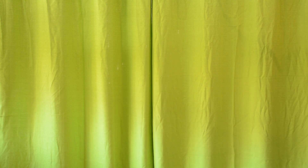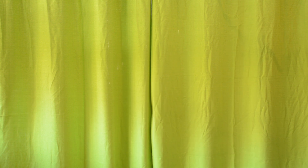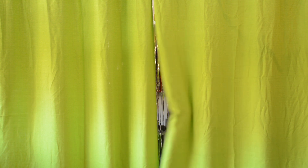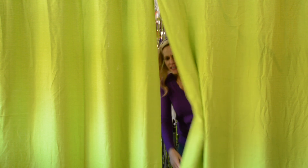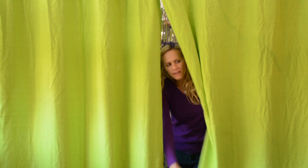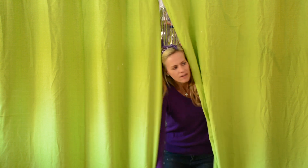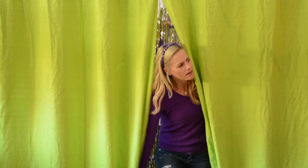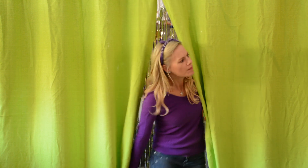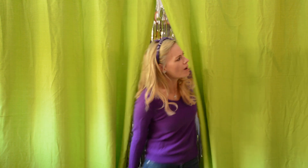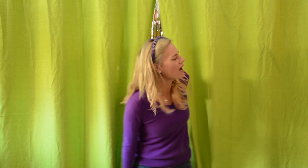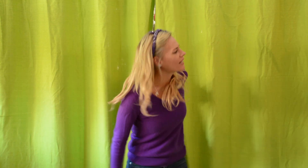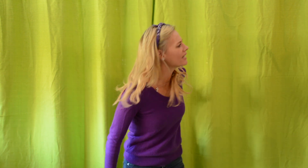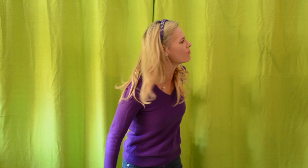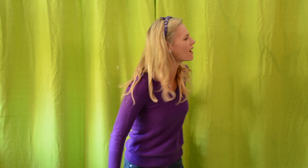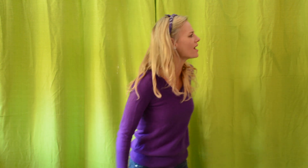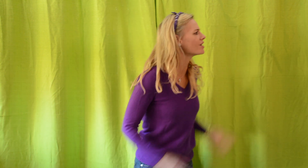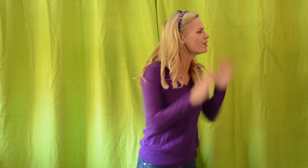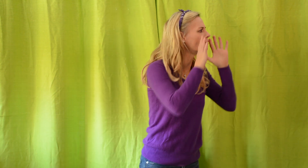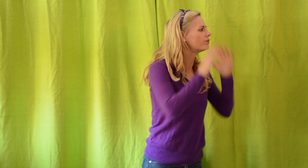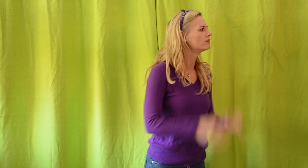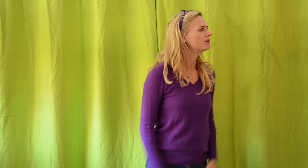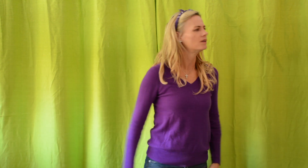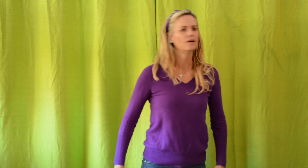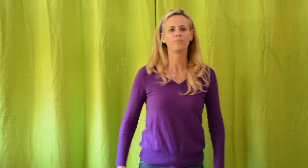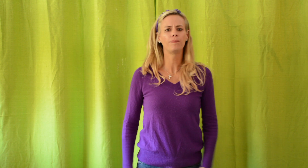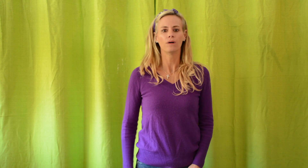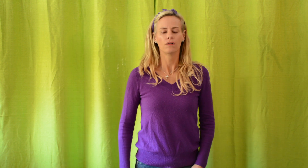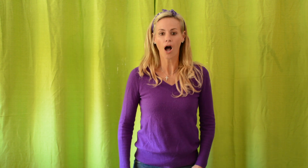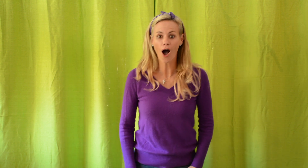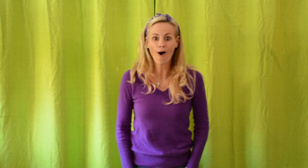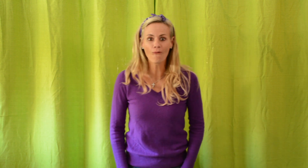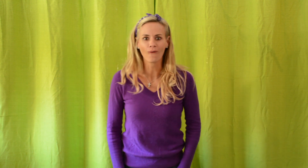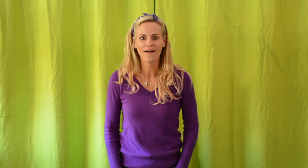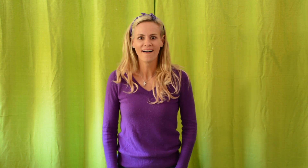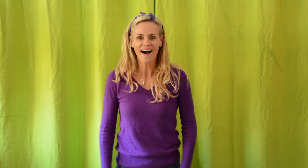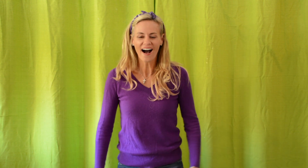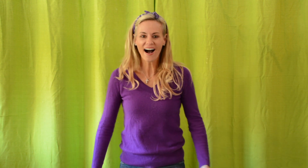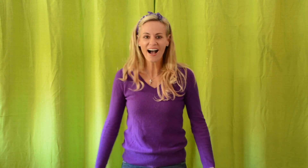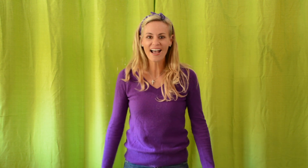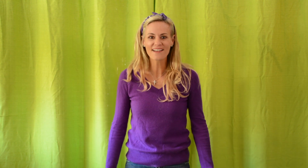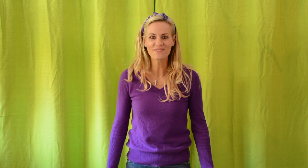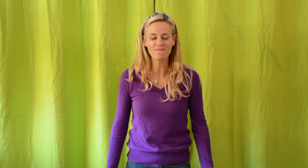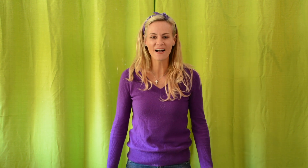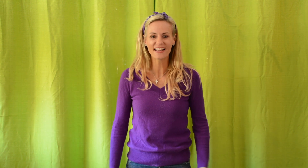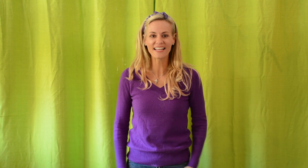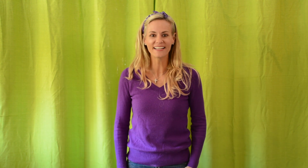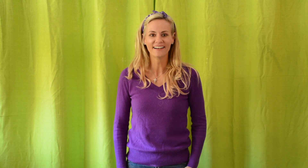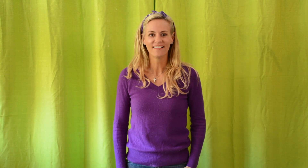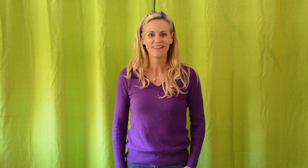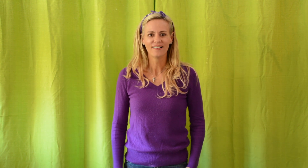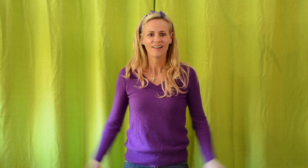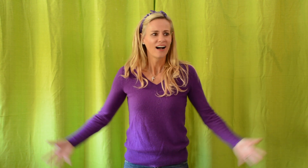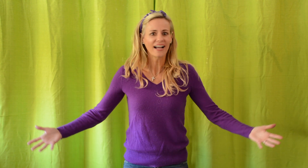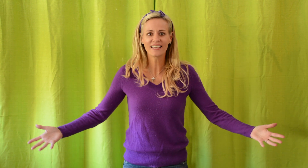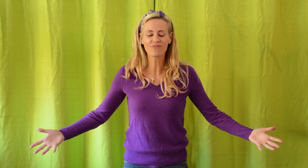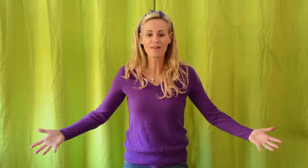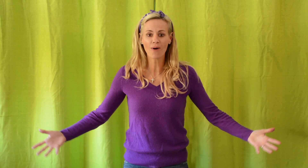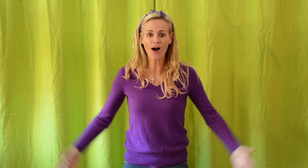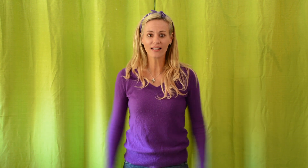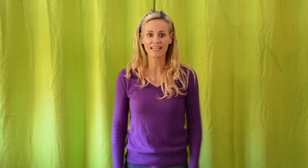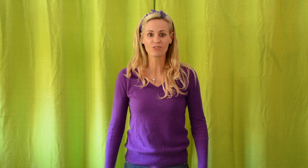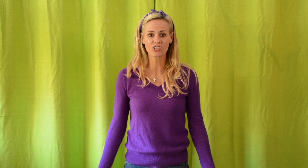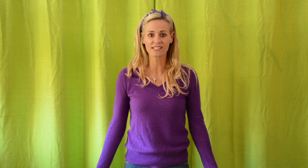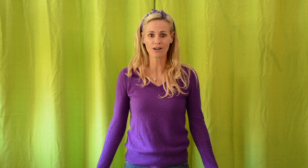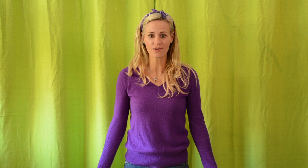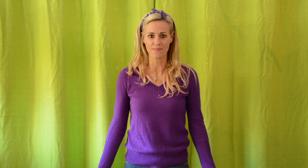Paulie! Paulie! Paulie, where are you? Oh, hi everybody. I can't